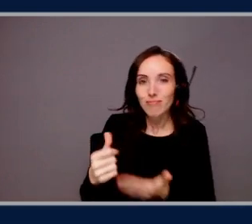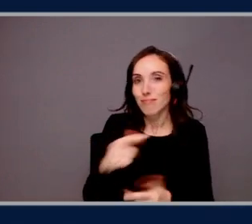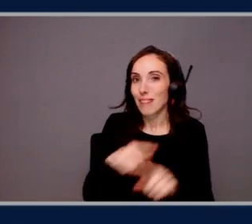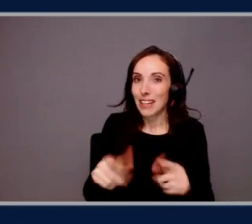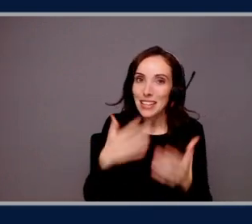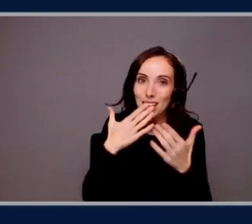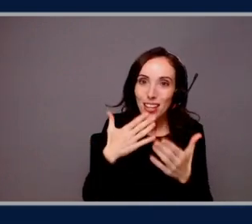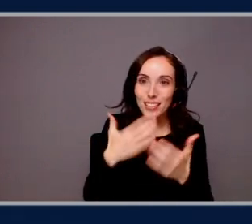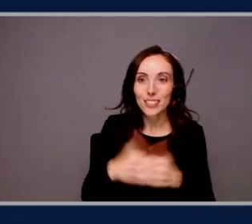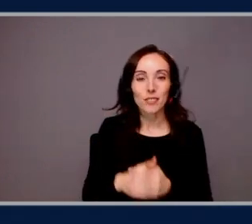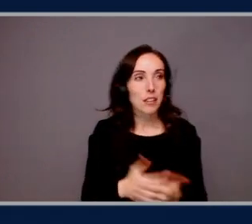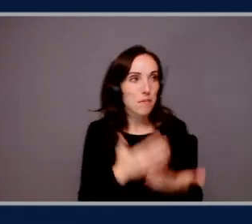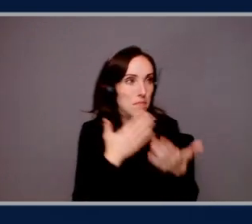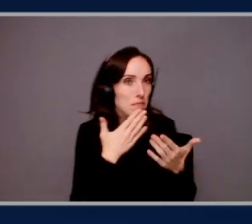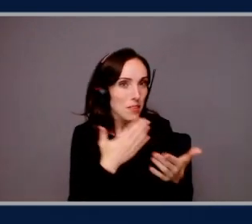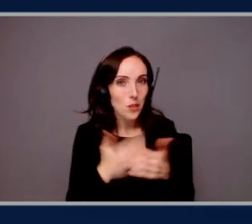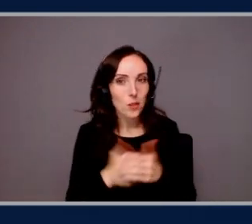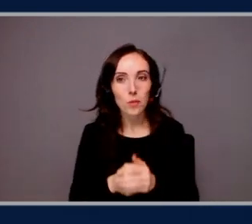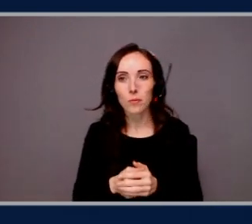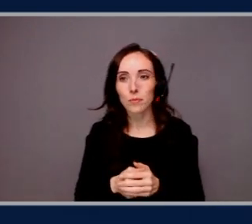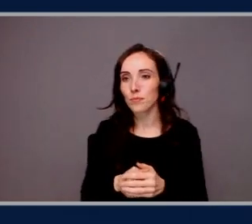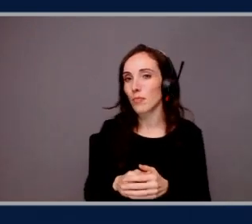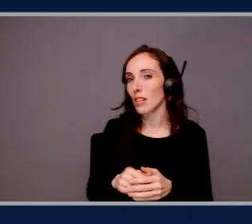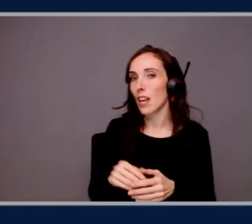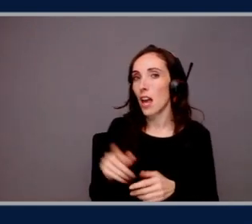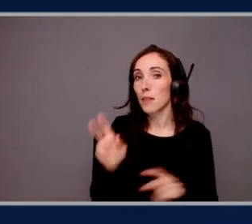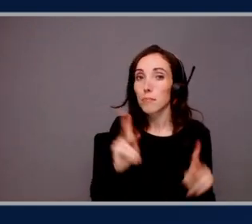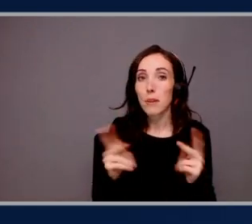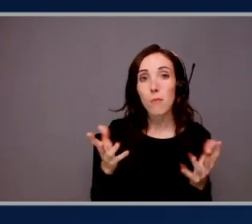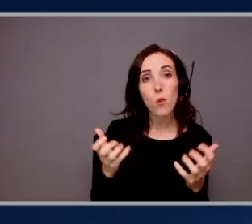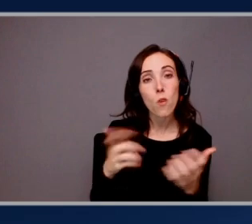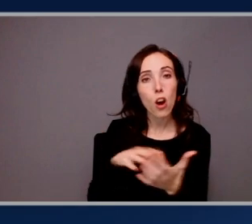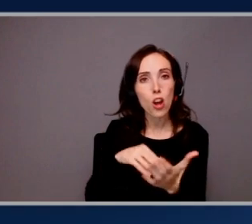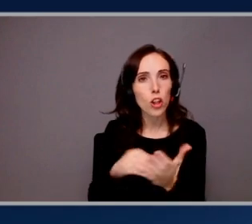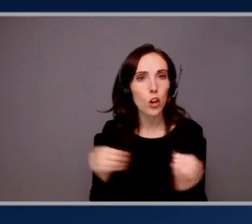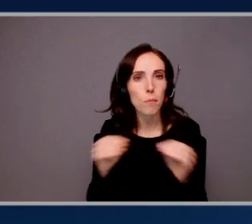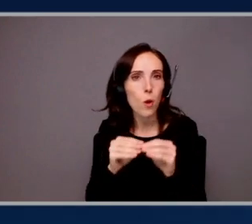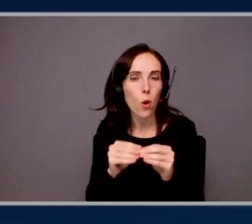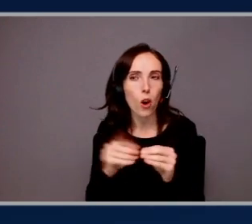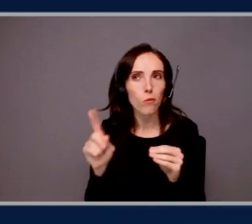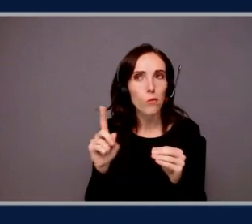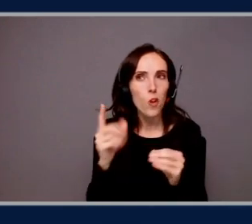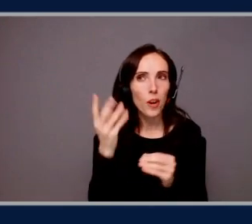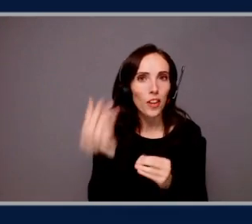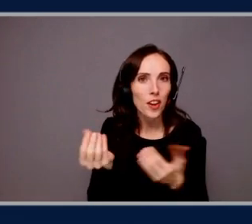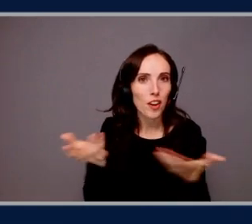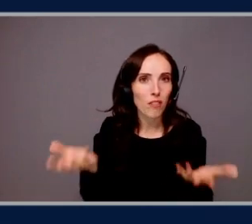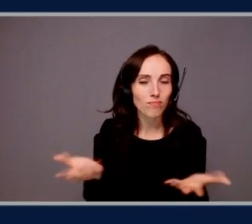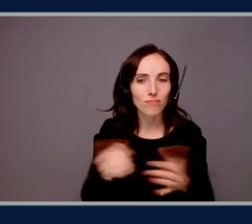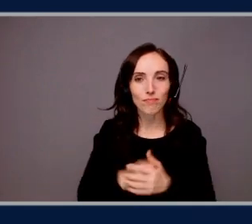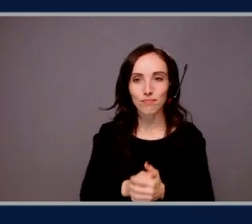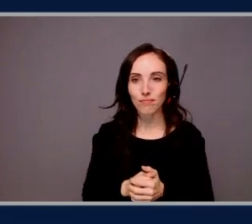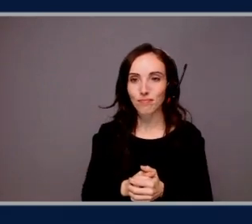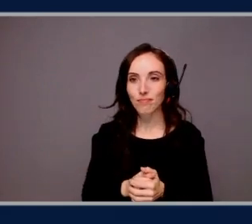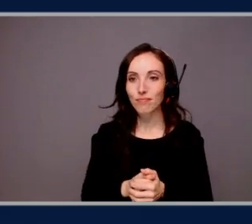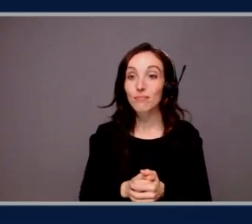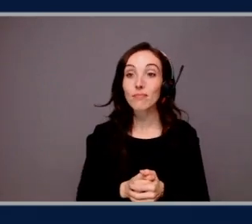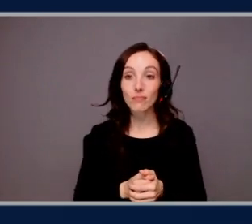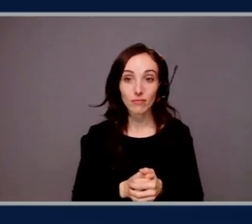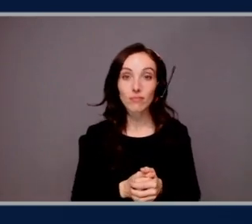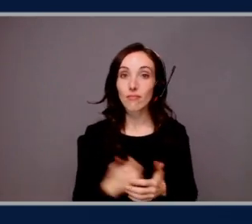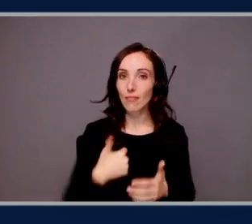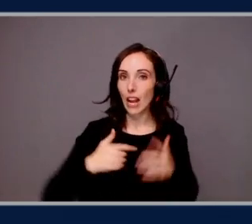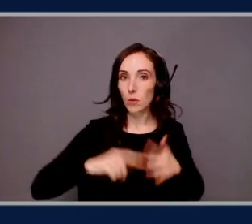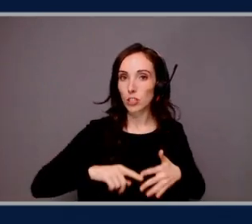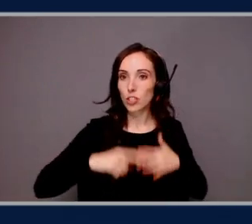that. where would you point folks who want to learn more? They saw this awesome demo and they want to learn more. Where would you have people go? Yeah, I would start with